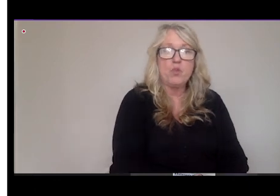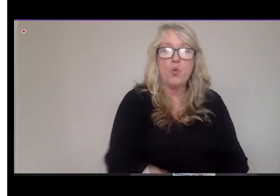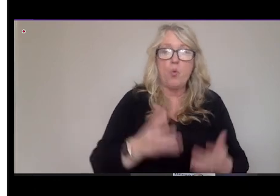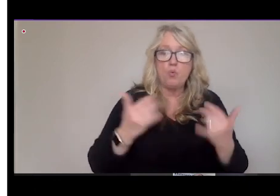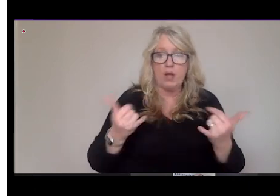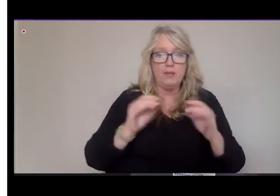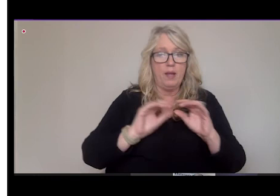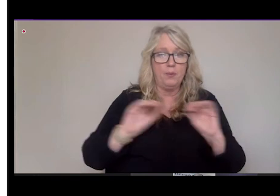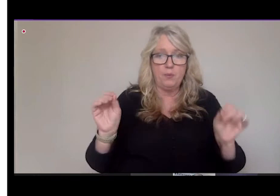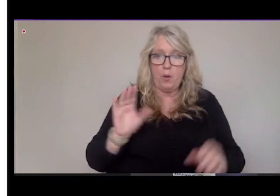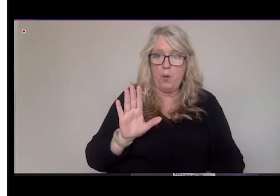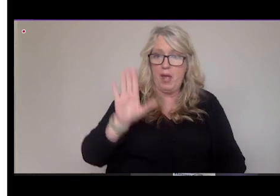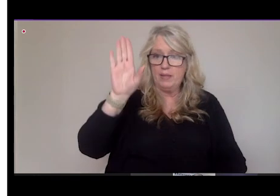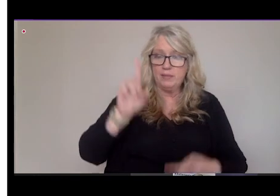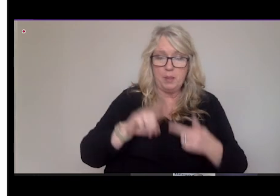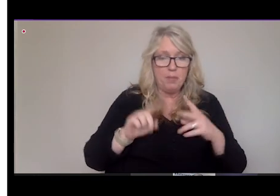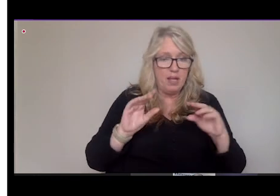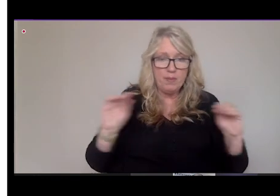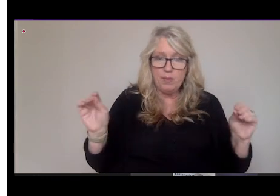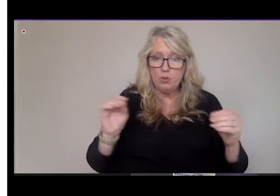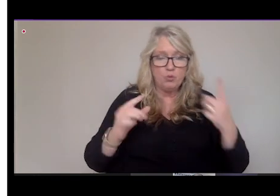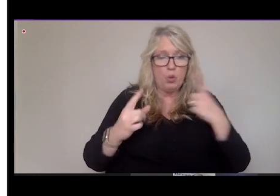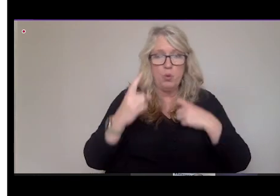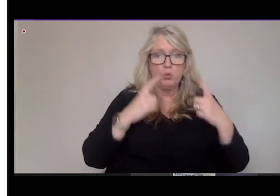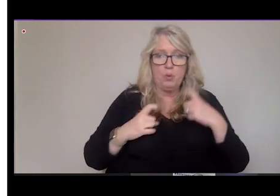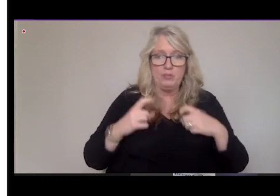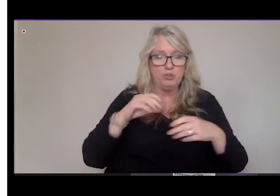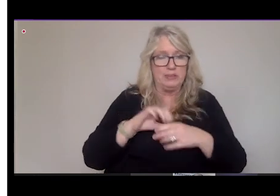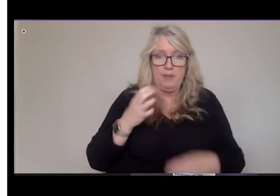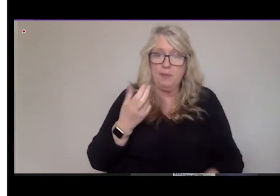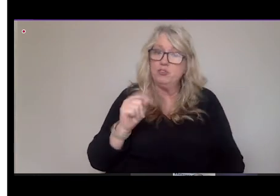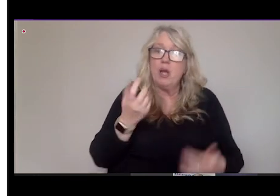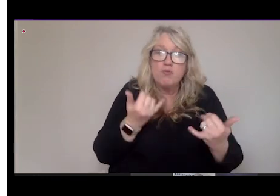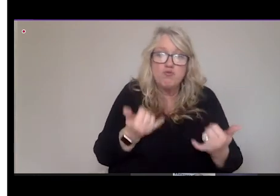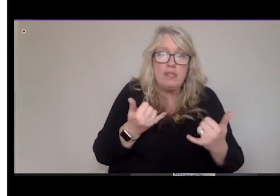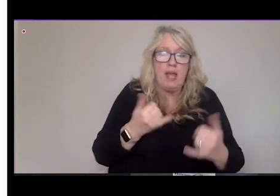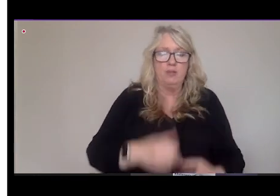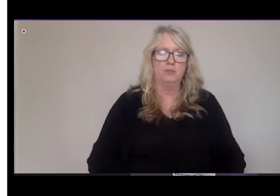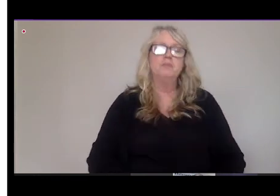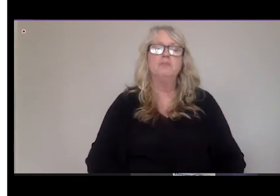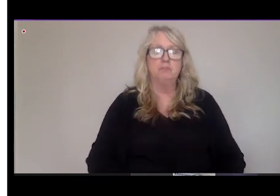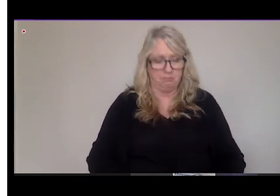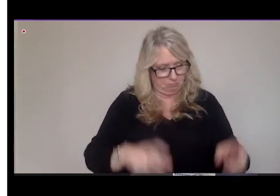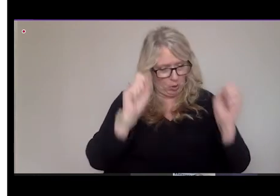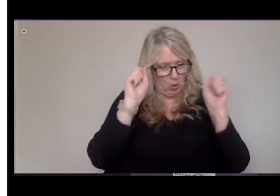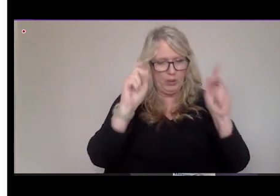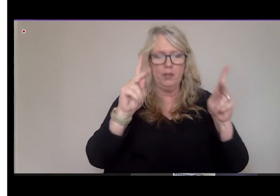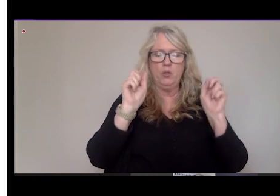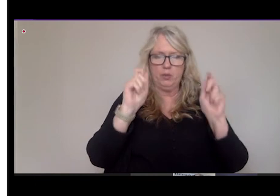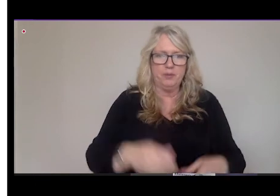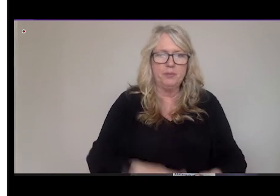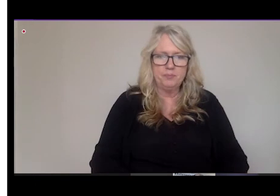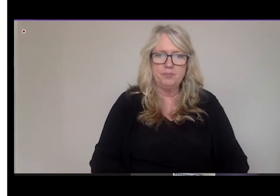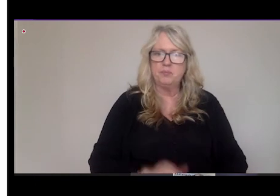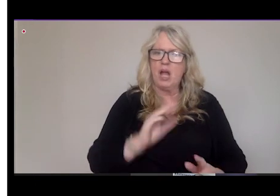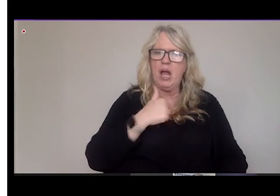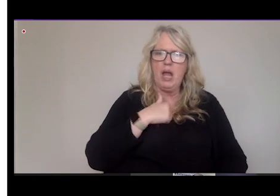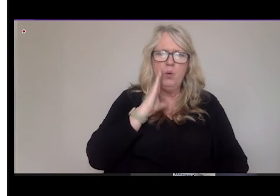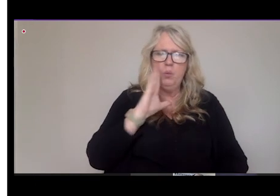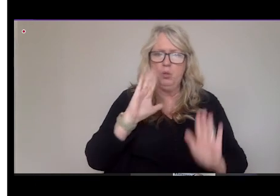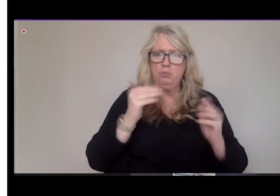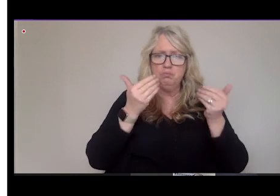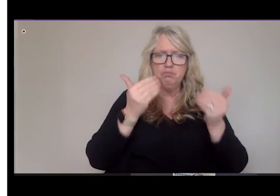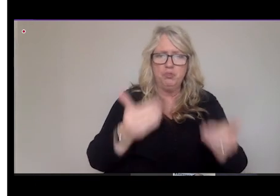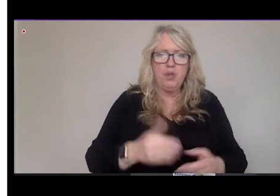Right now, we're not seeing any hands up, and it doesn't appear there's any messages in the chat right now. Okay.